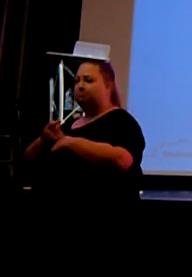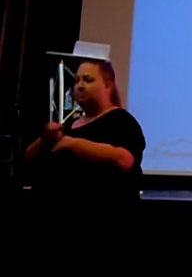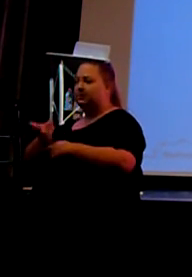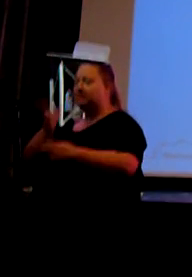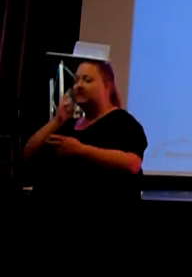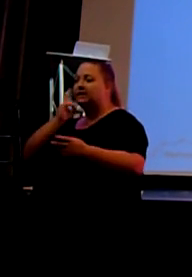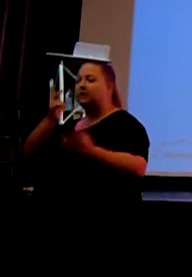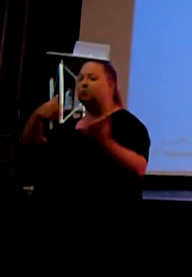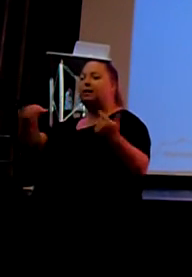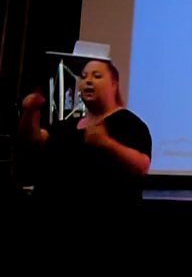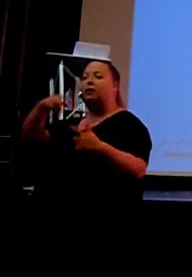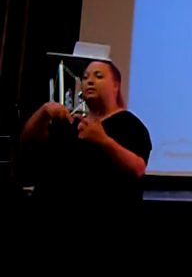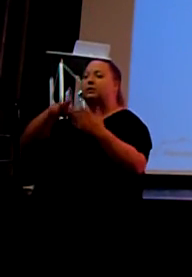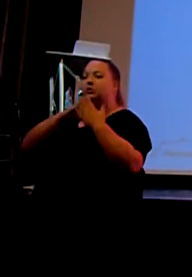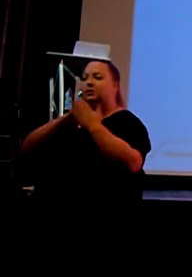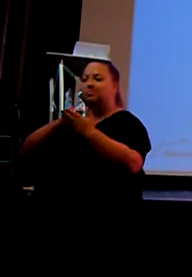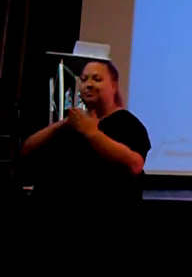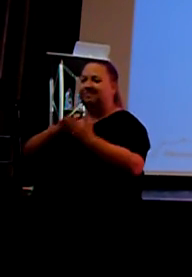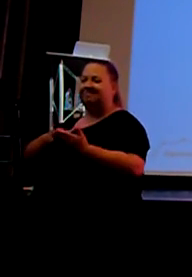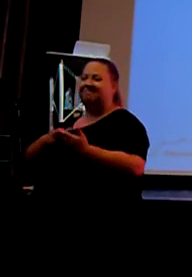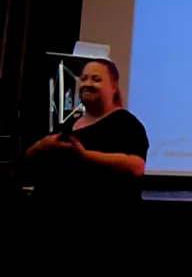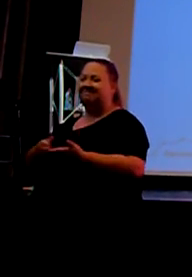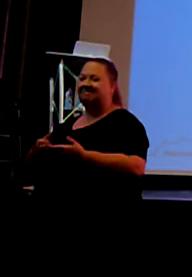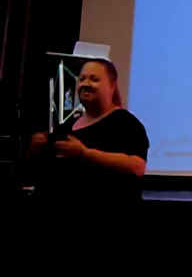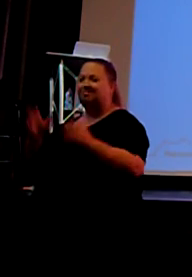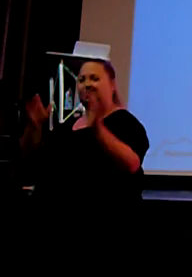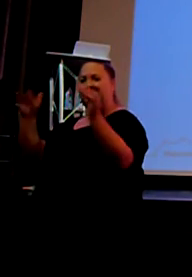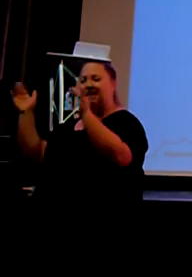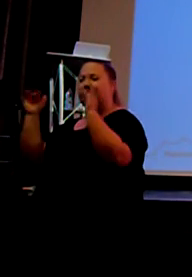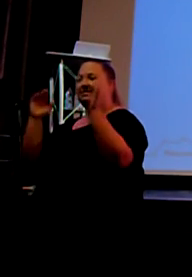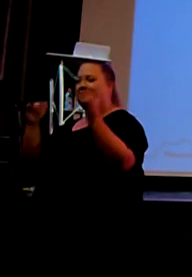ship. Bye-bye.